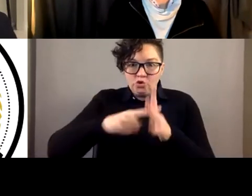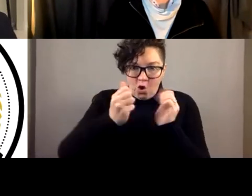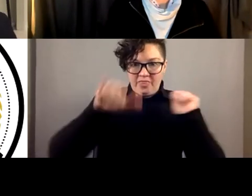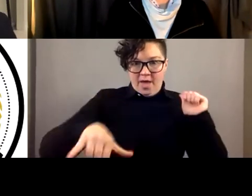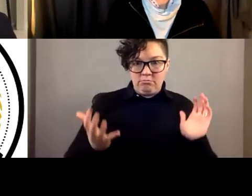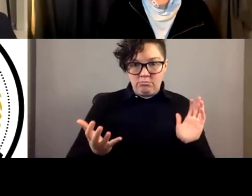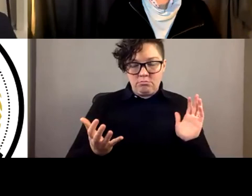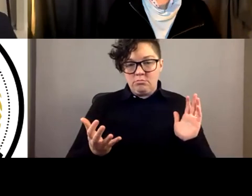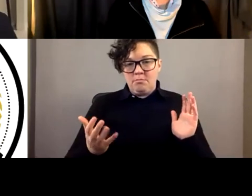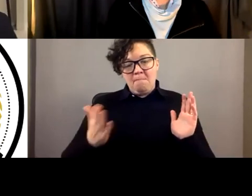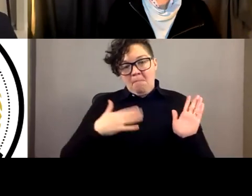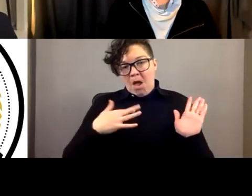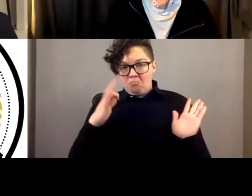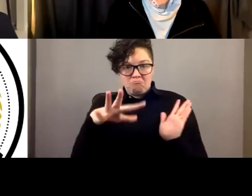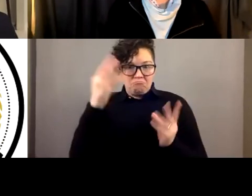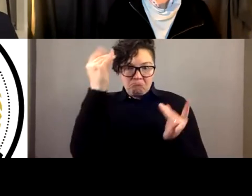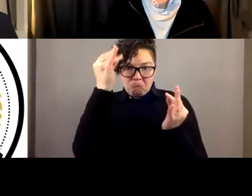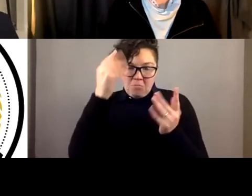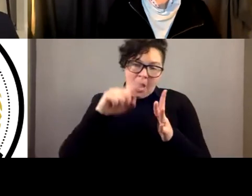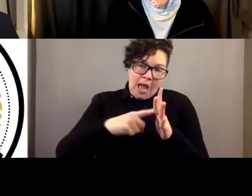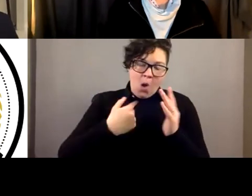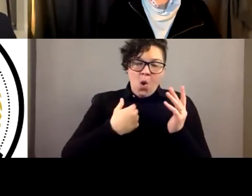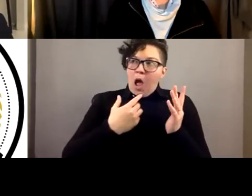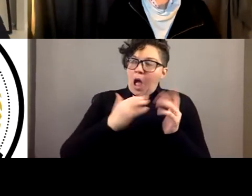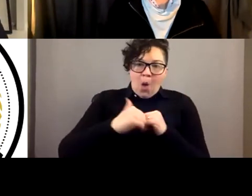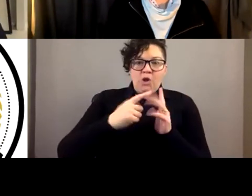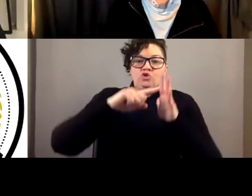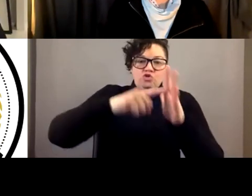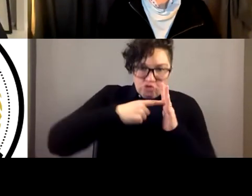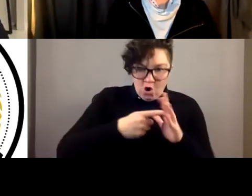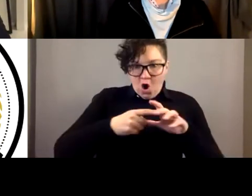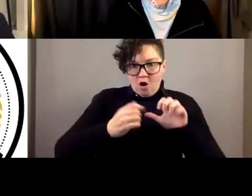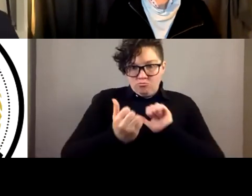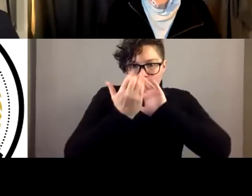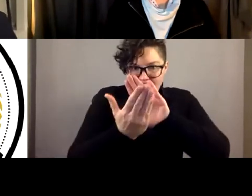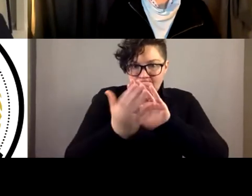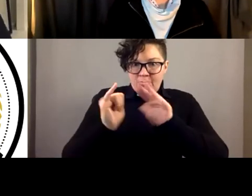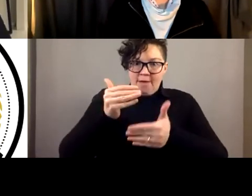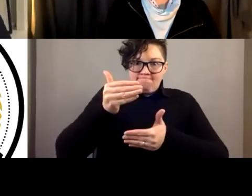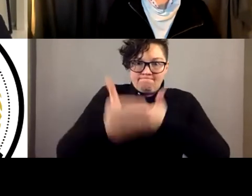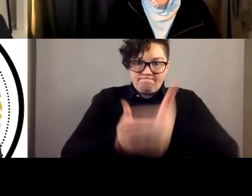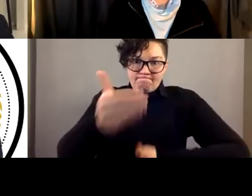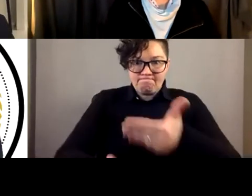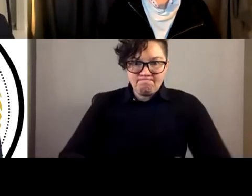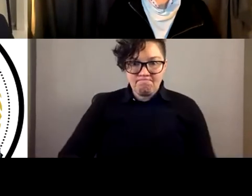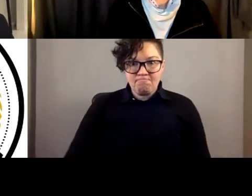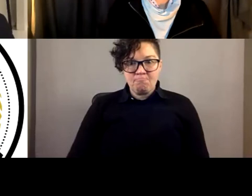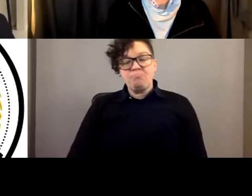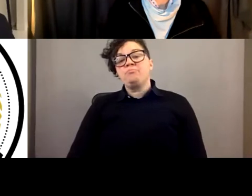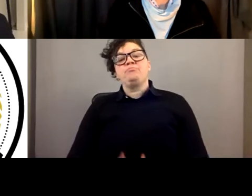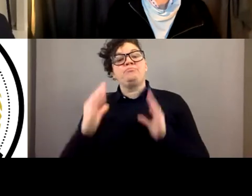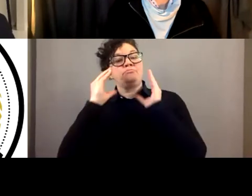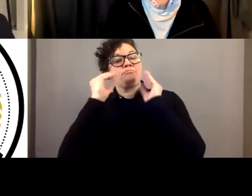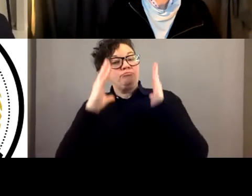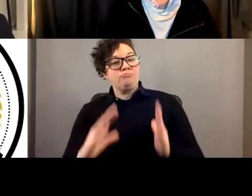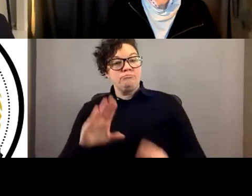some thoughts about how we can at least embark on this journey. Mm. Professor Brunson.